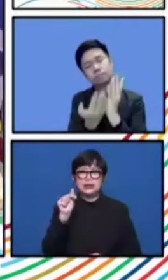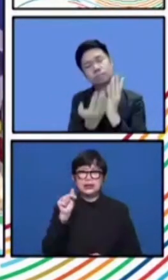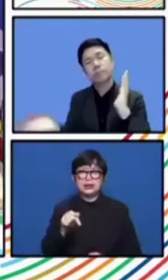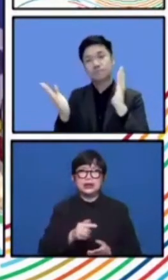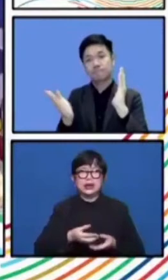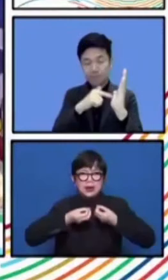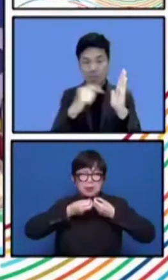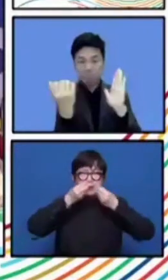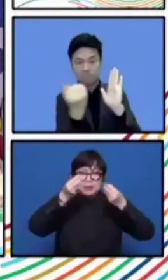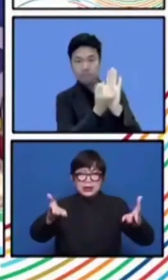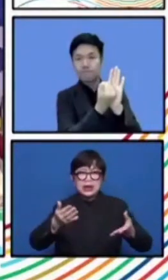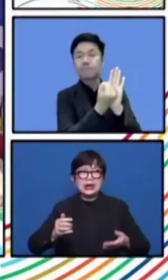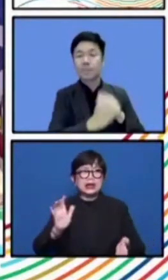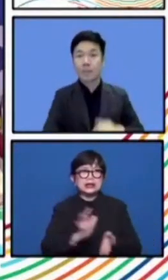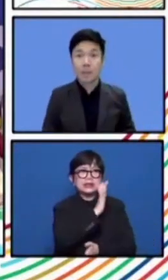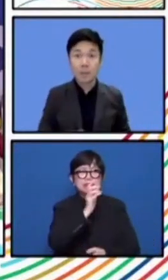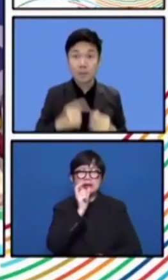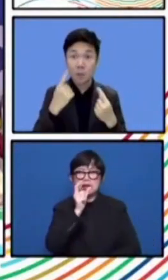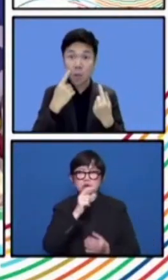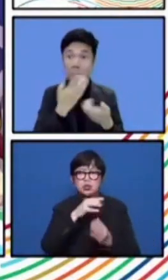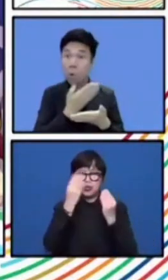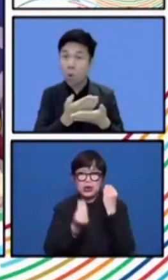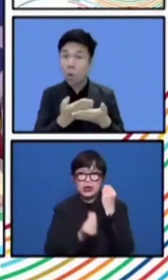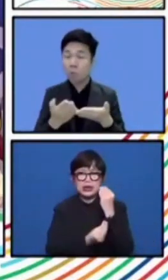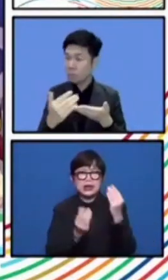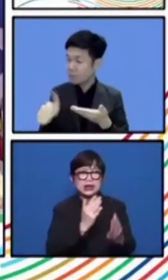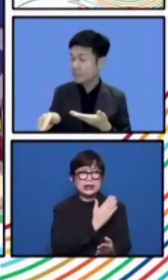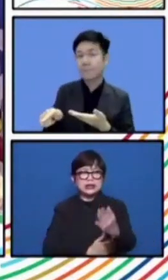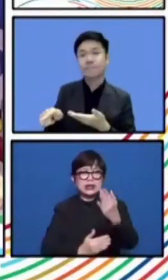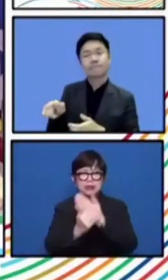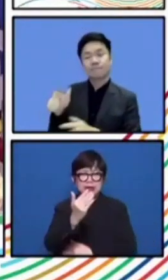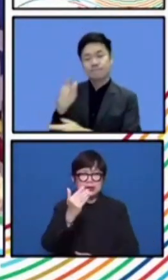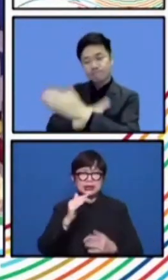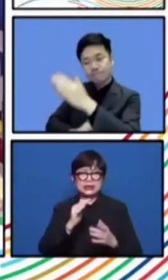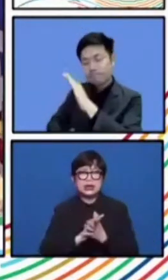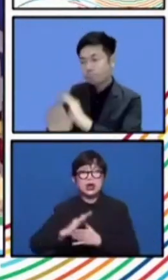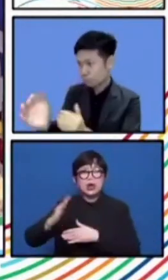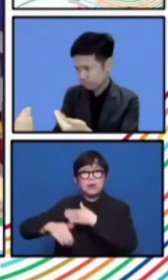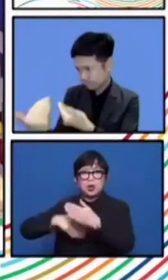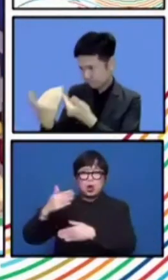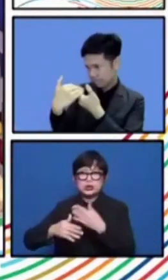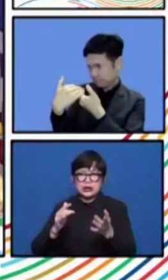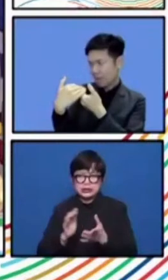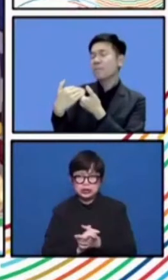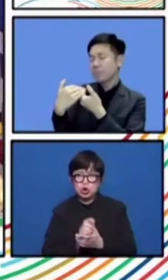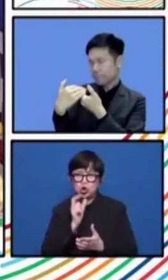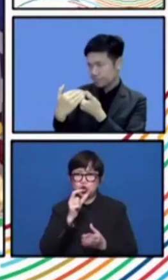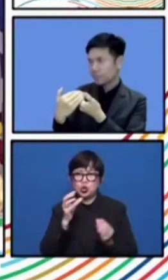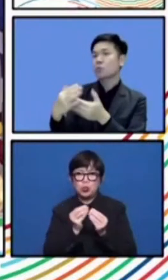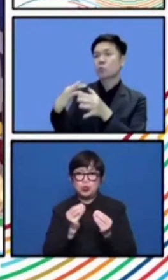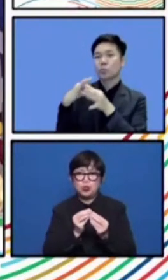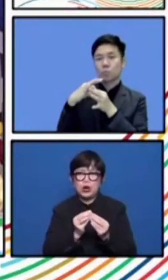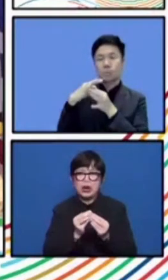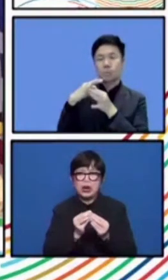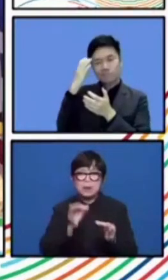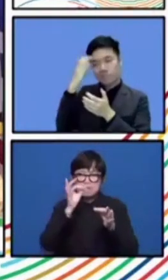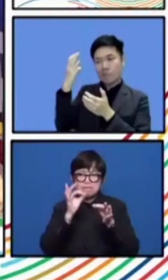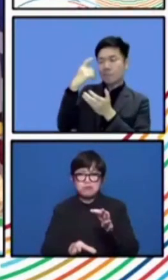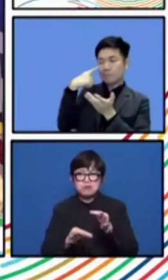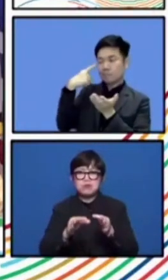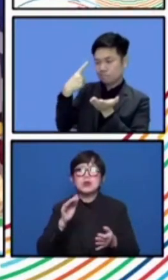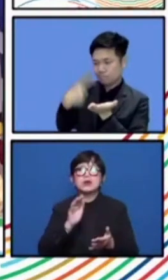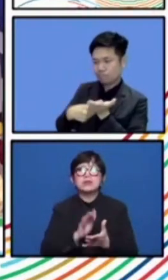with their disabilities and decision making process through Central and state Advisory board on disability